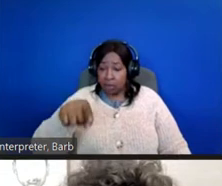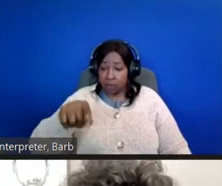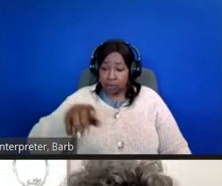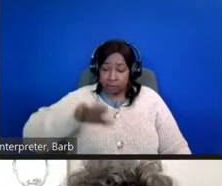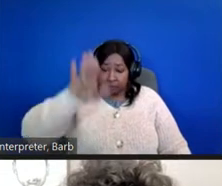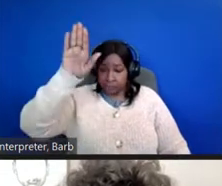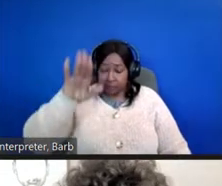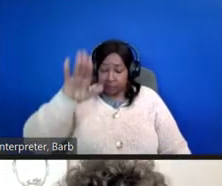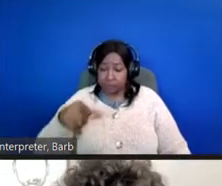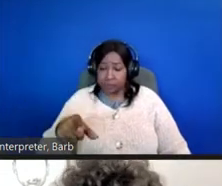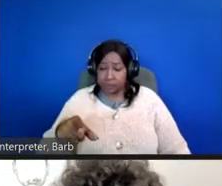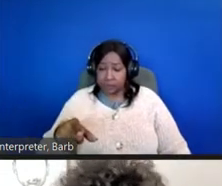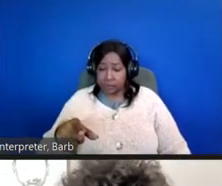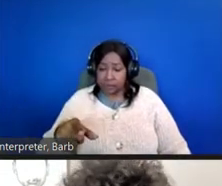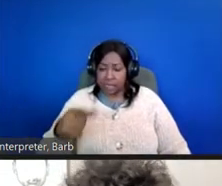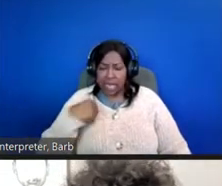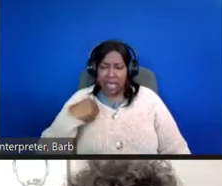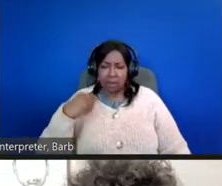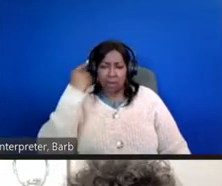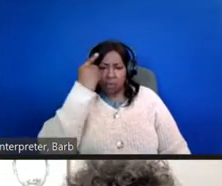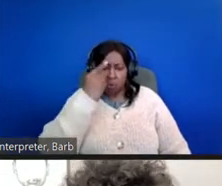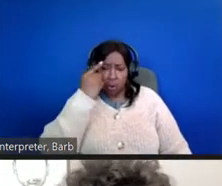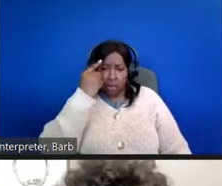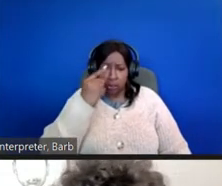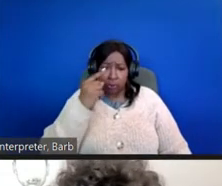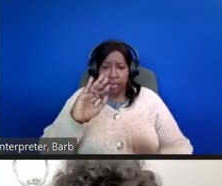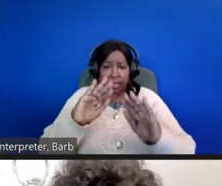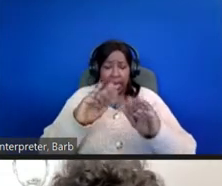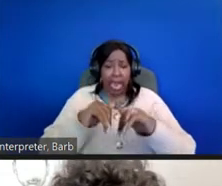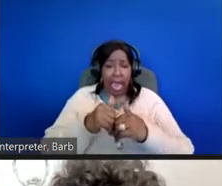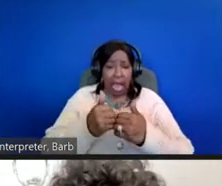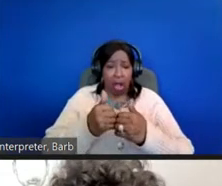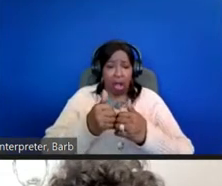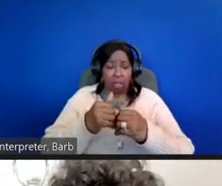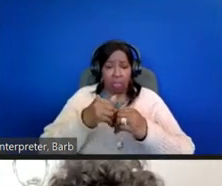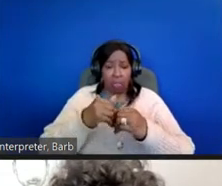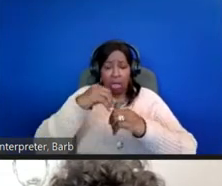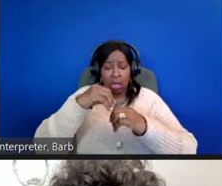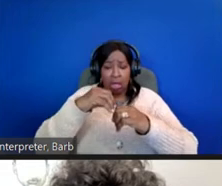Yeah, I was just wondering how the construction on those